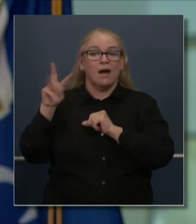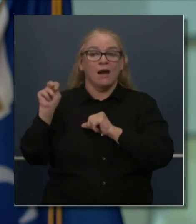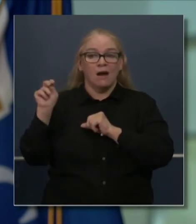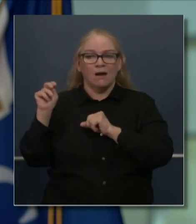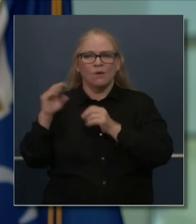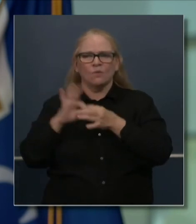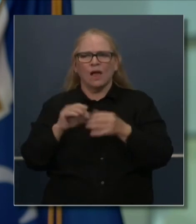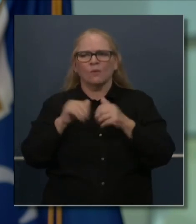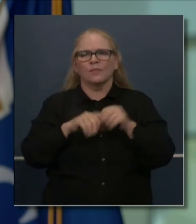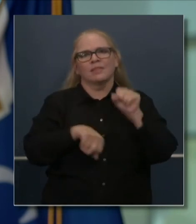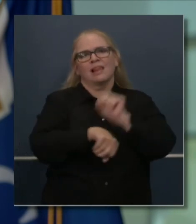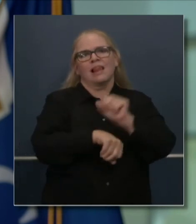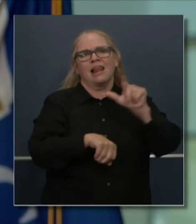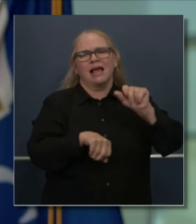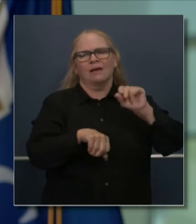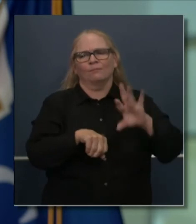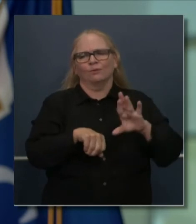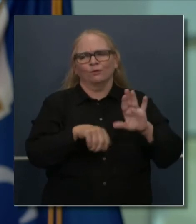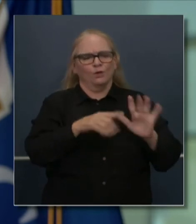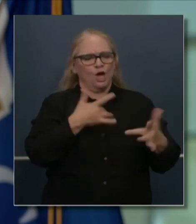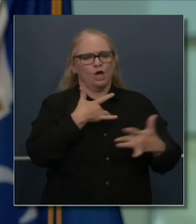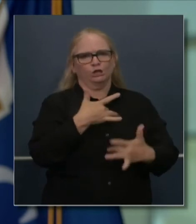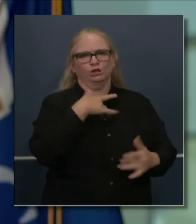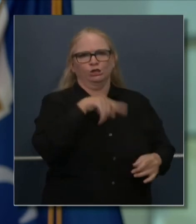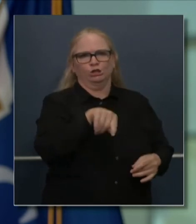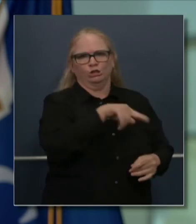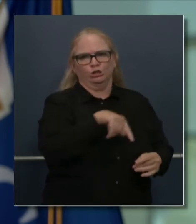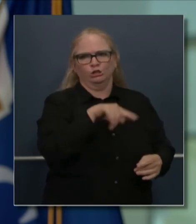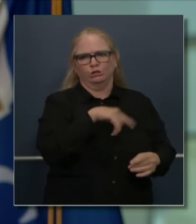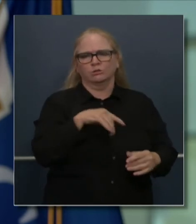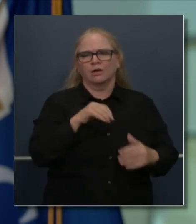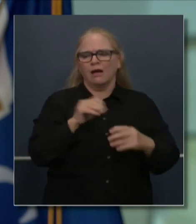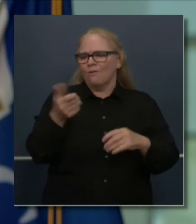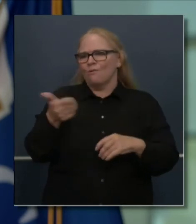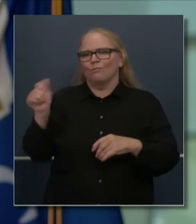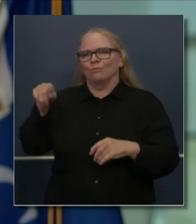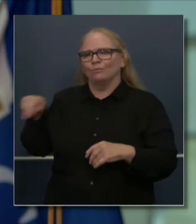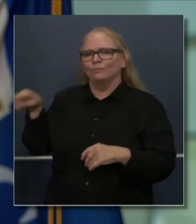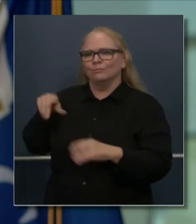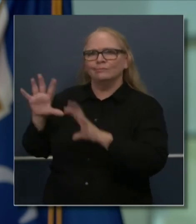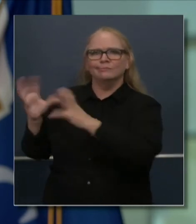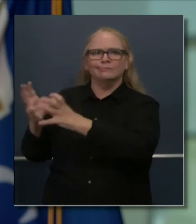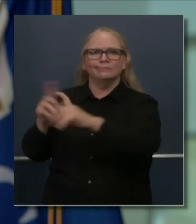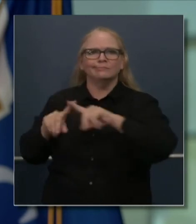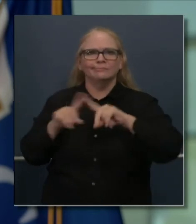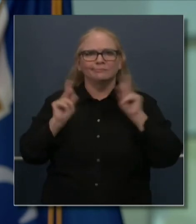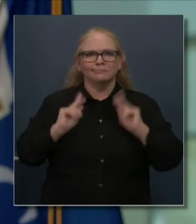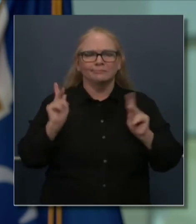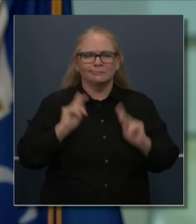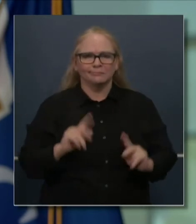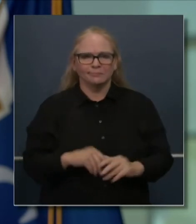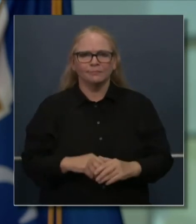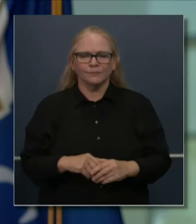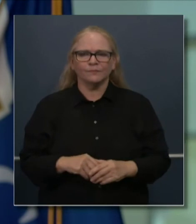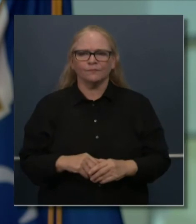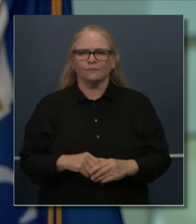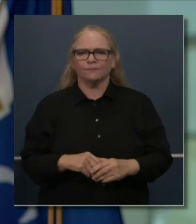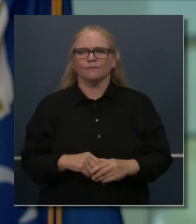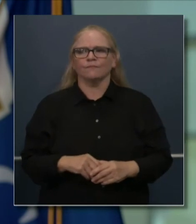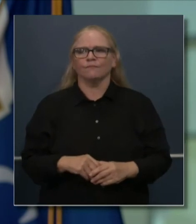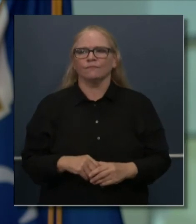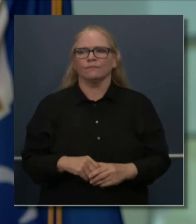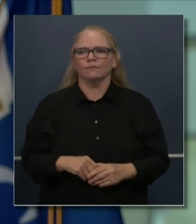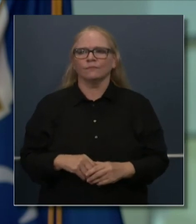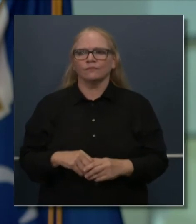some reliability concerns, and there's concerns, and full transparency without getting into the merits and demerits of